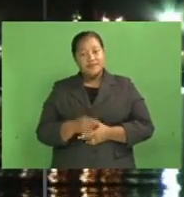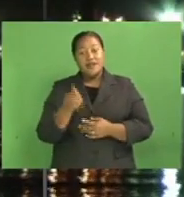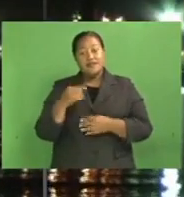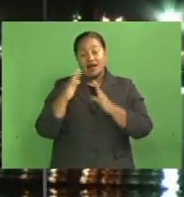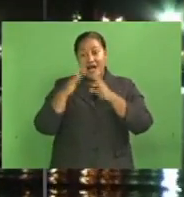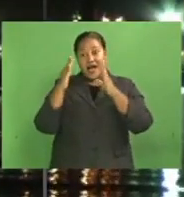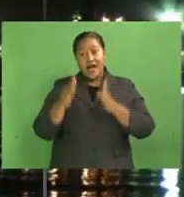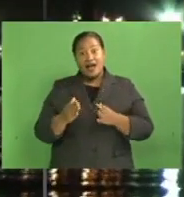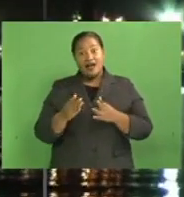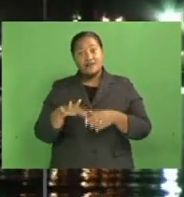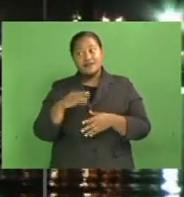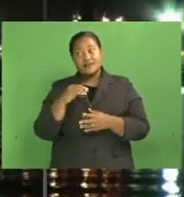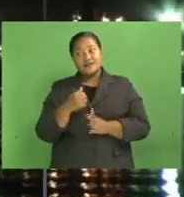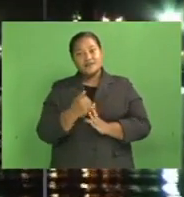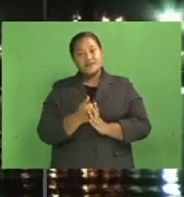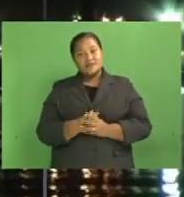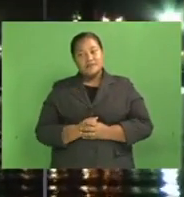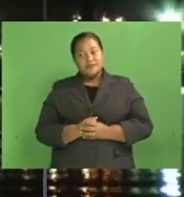Housing Authority